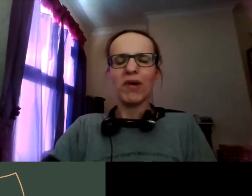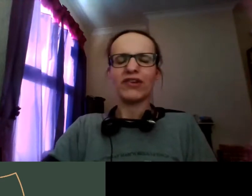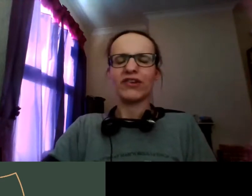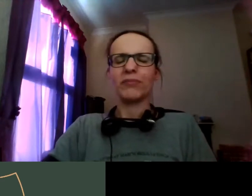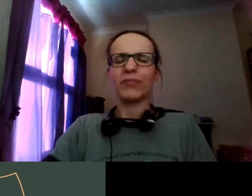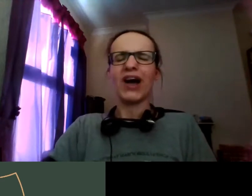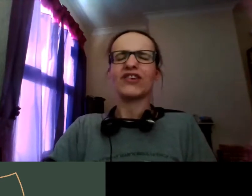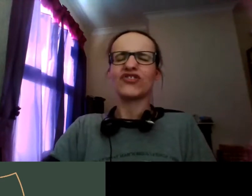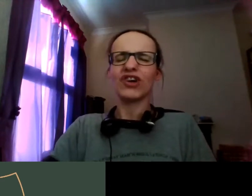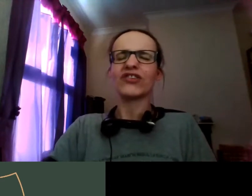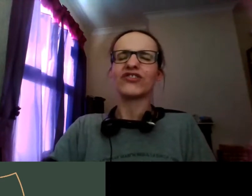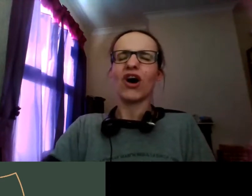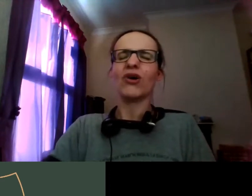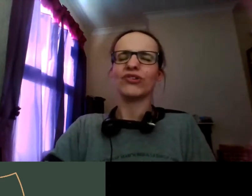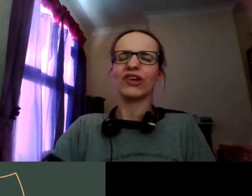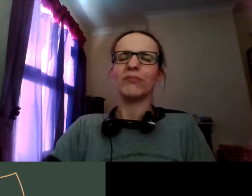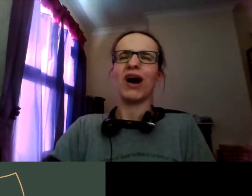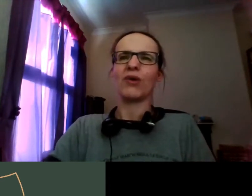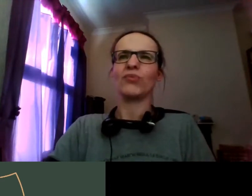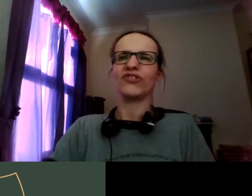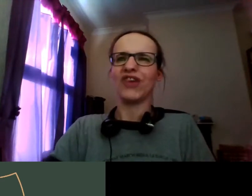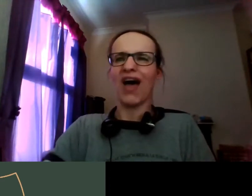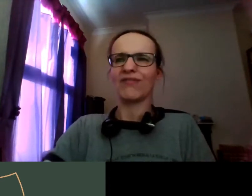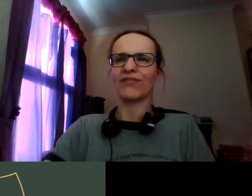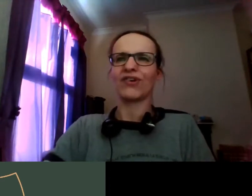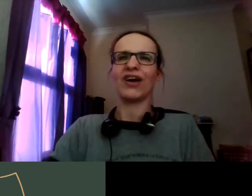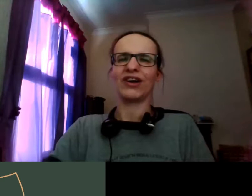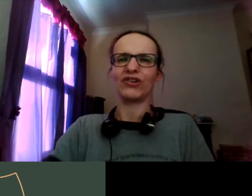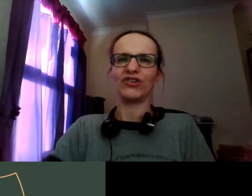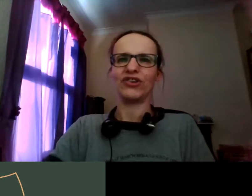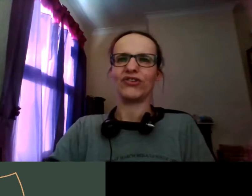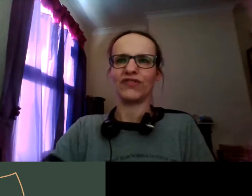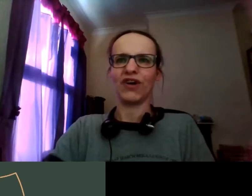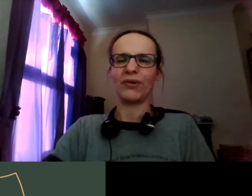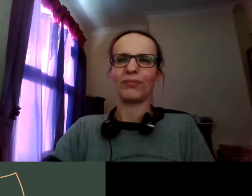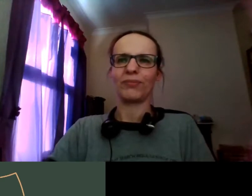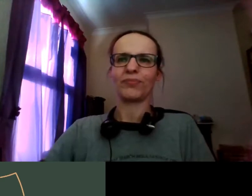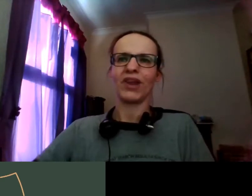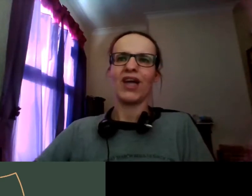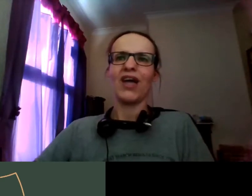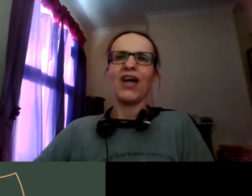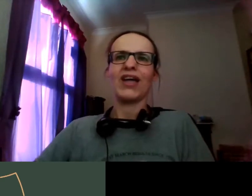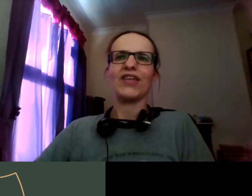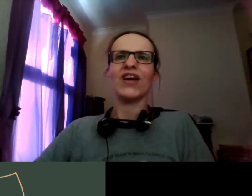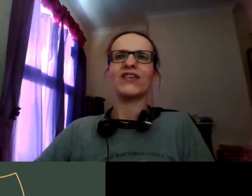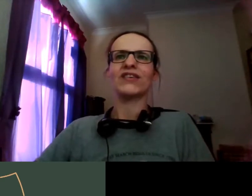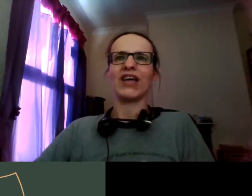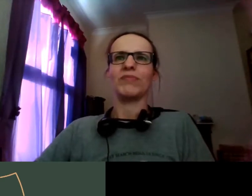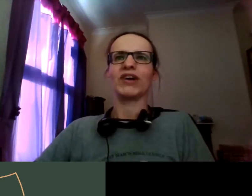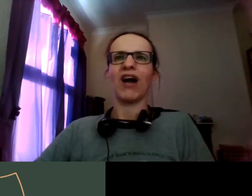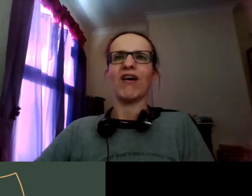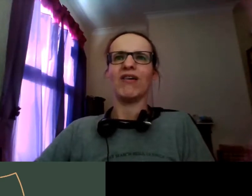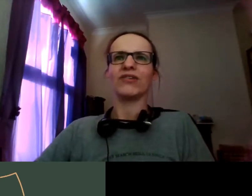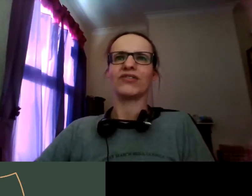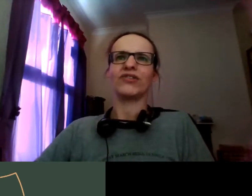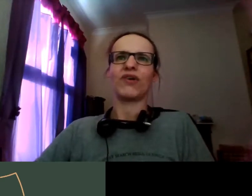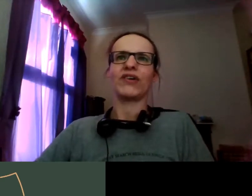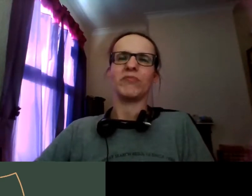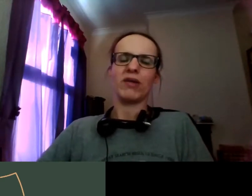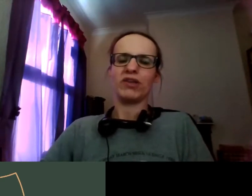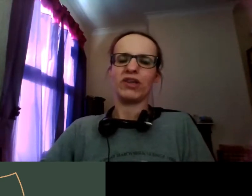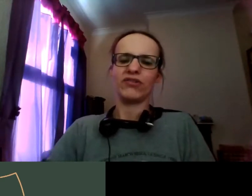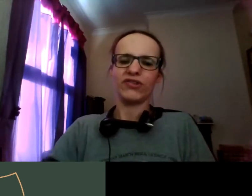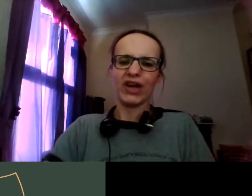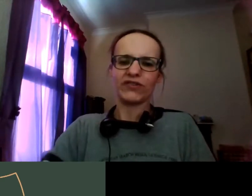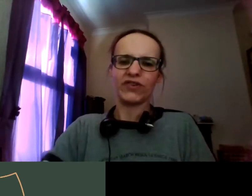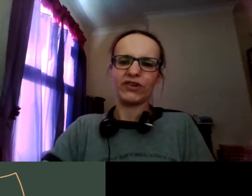So I reminded him I'd just told him I was deaf and I couldn't use the phone. He then gave me a card and tried to